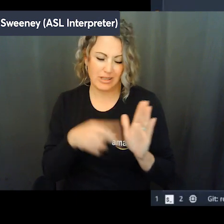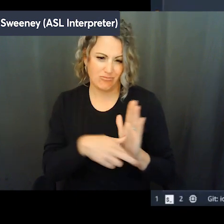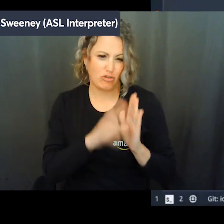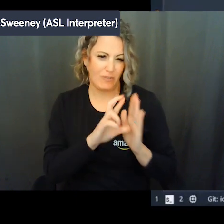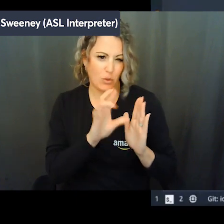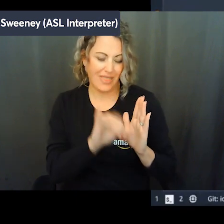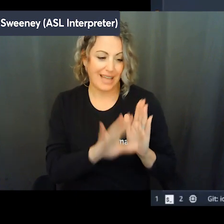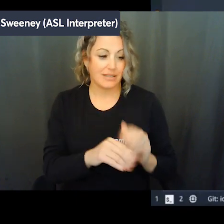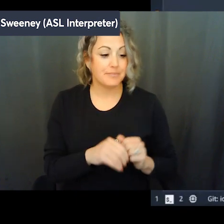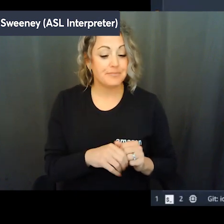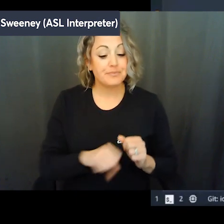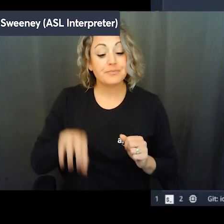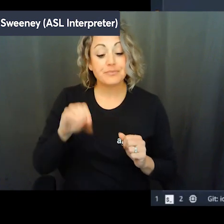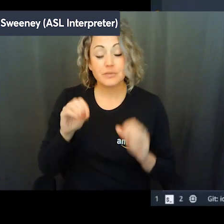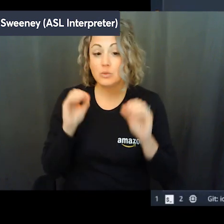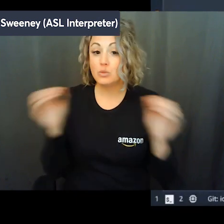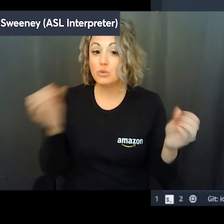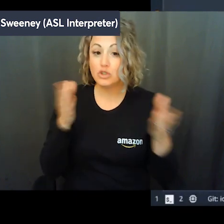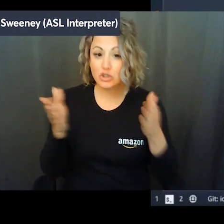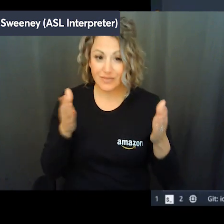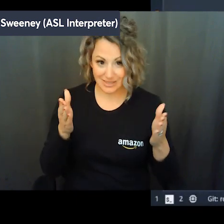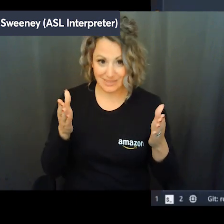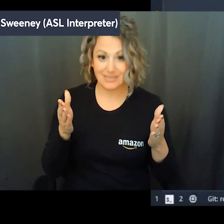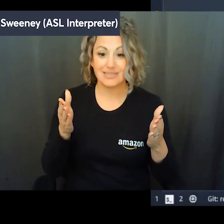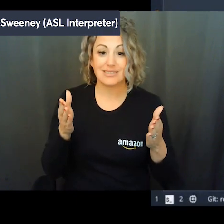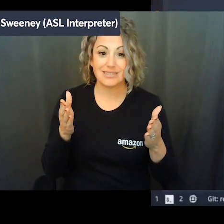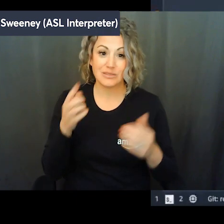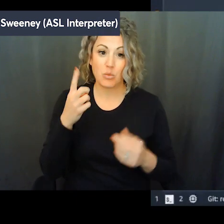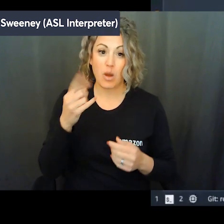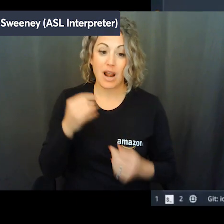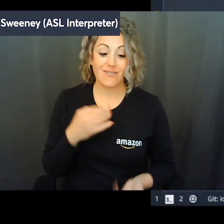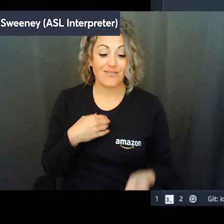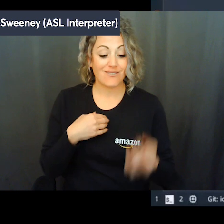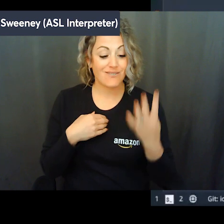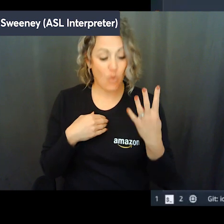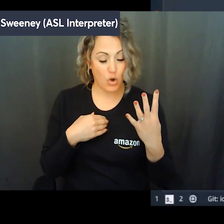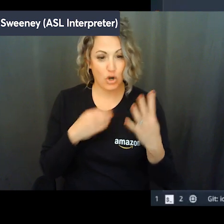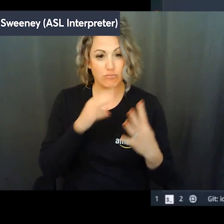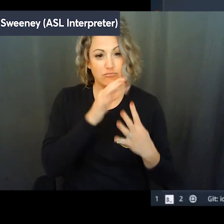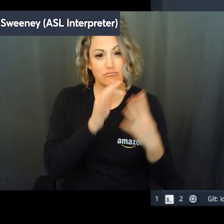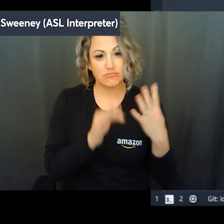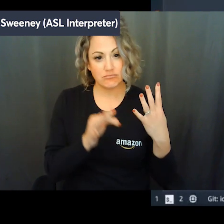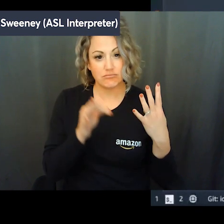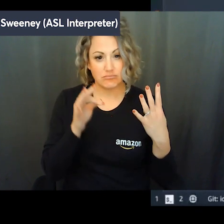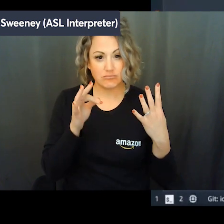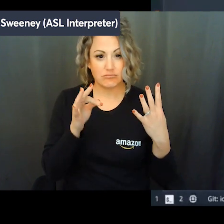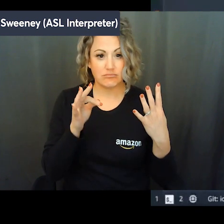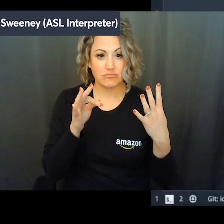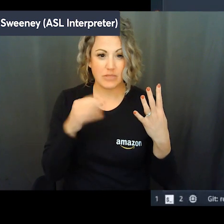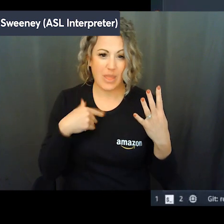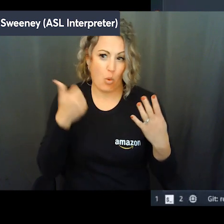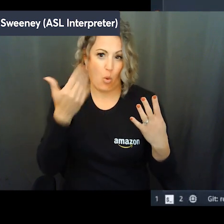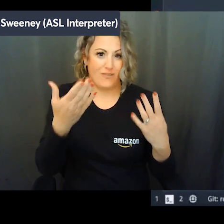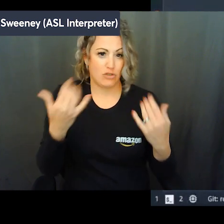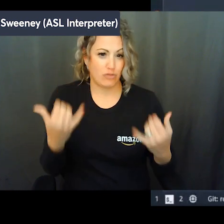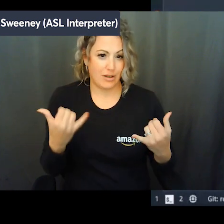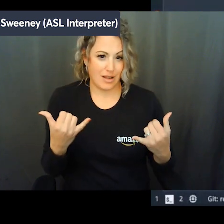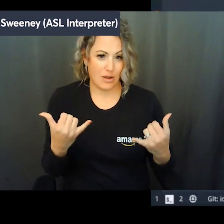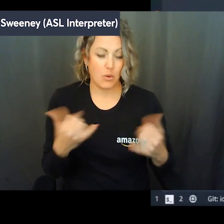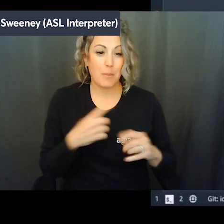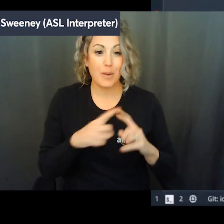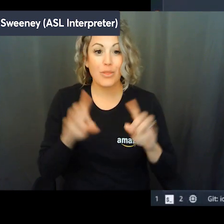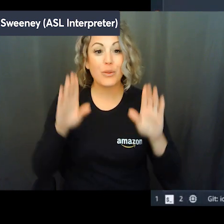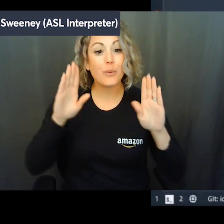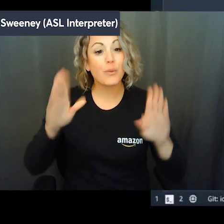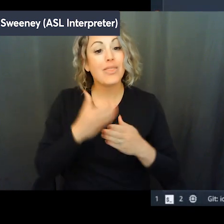So serverless inference, as Rishabh said, is one of like the 4 main inference options that we're offering at the moment. But the great part is a lot of